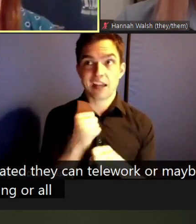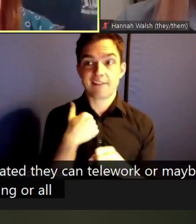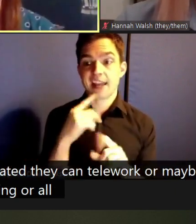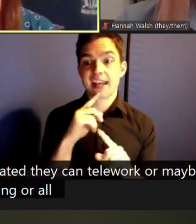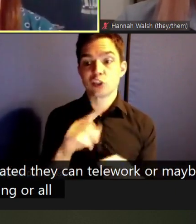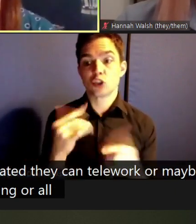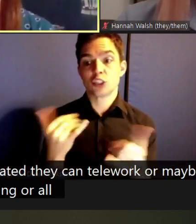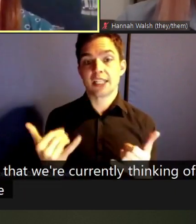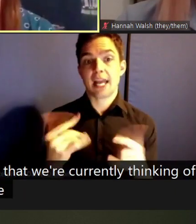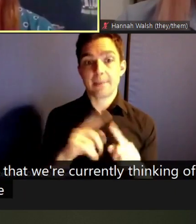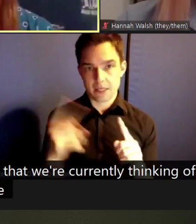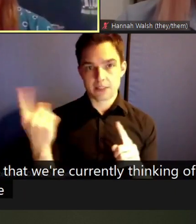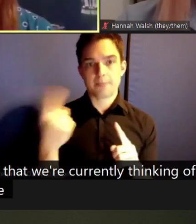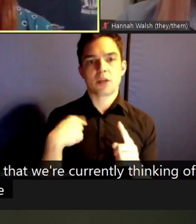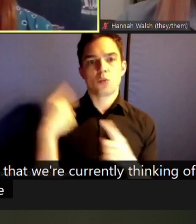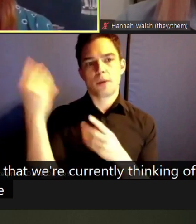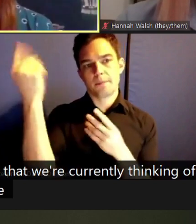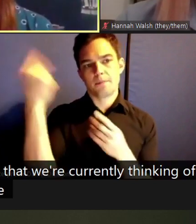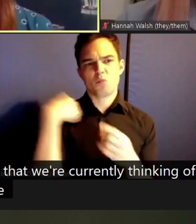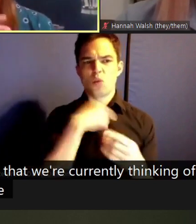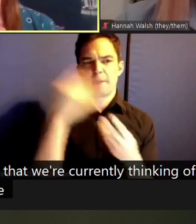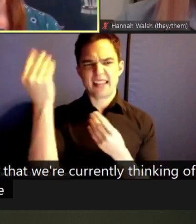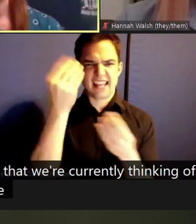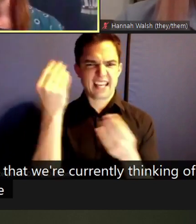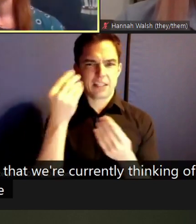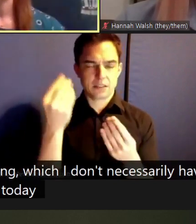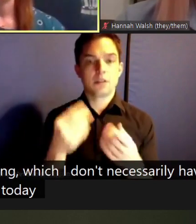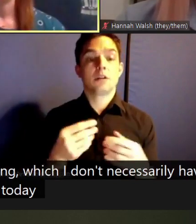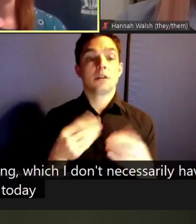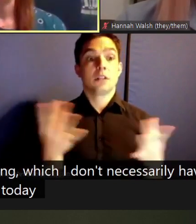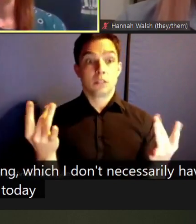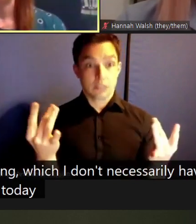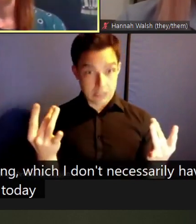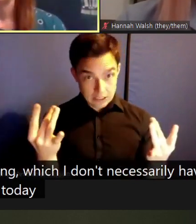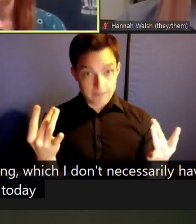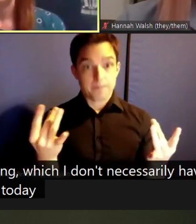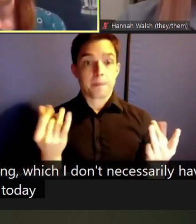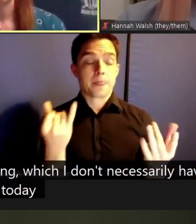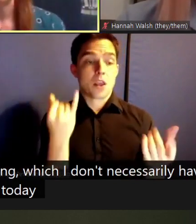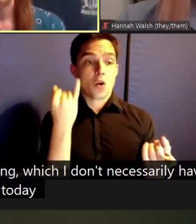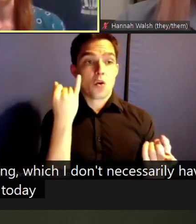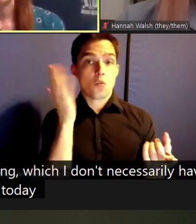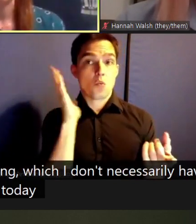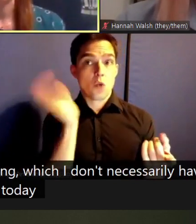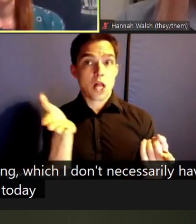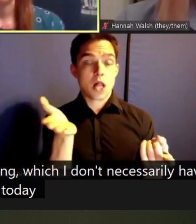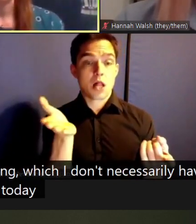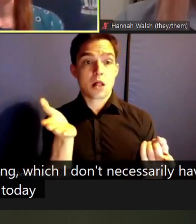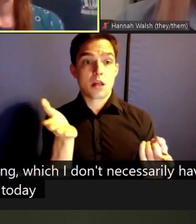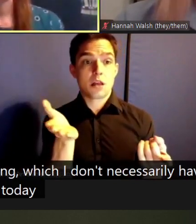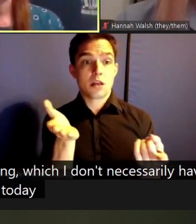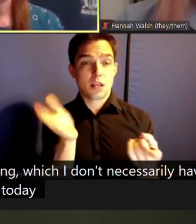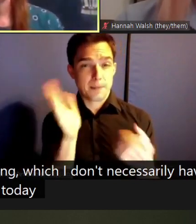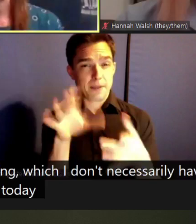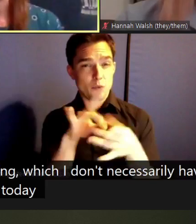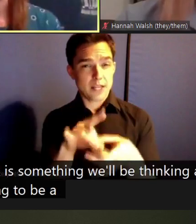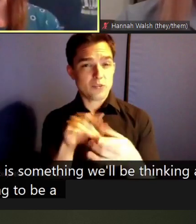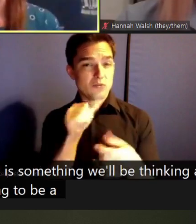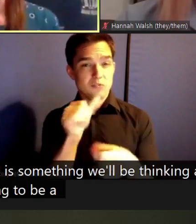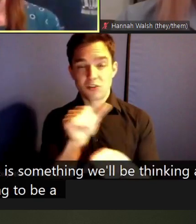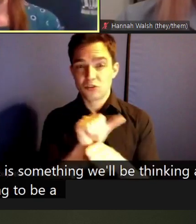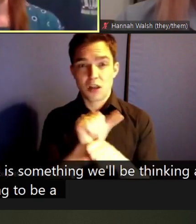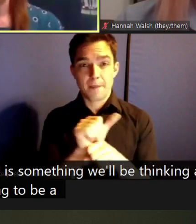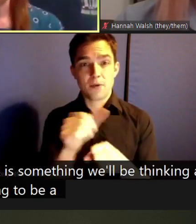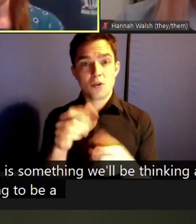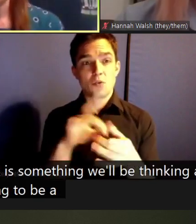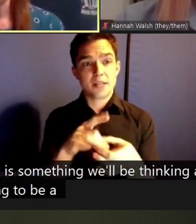think is something that we'll be thinking about is there going to be a point where at some point it might not be job related and consistent with business necessity?